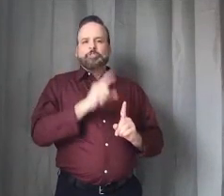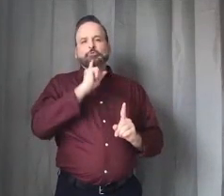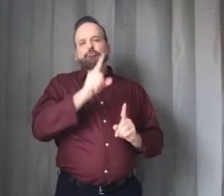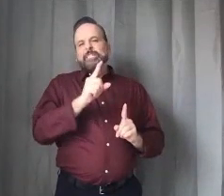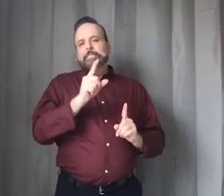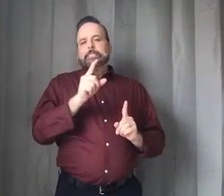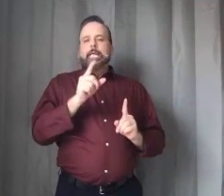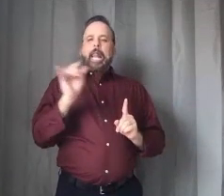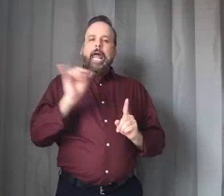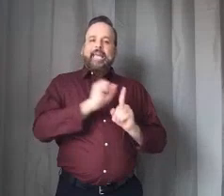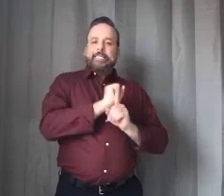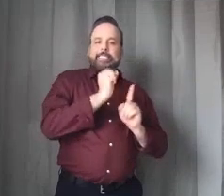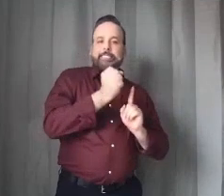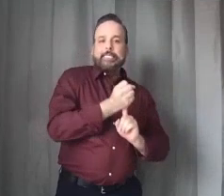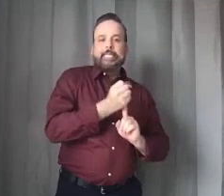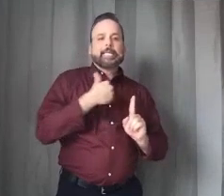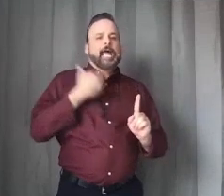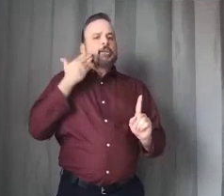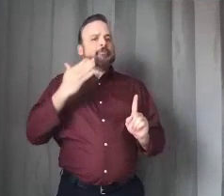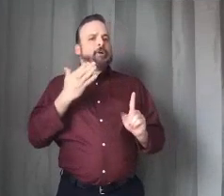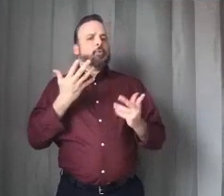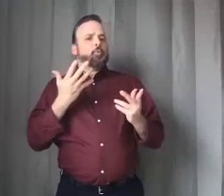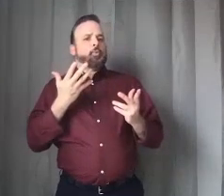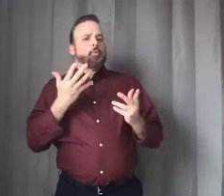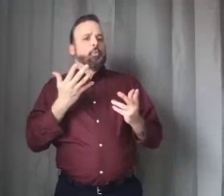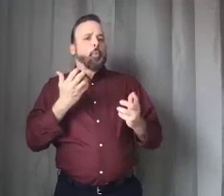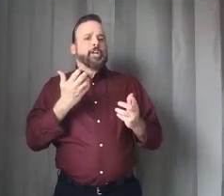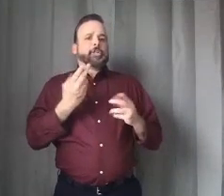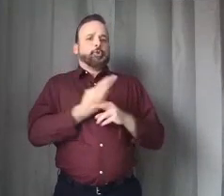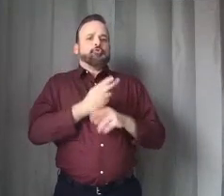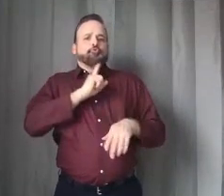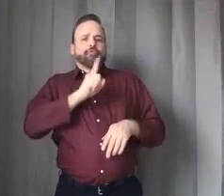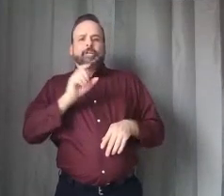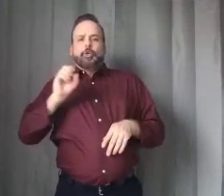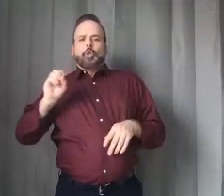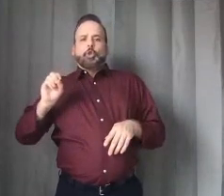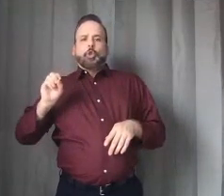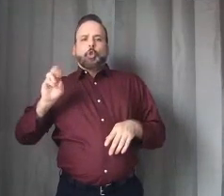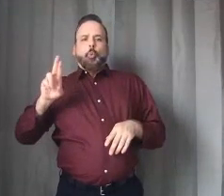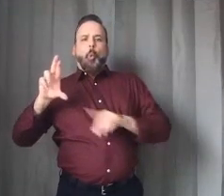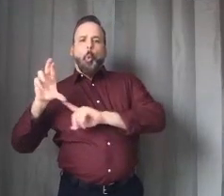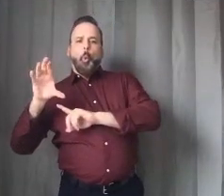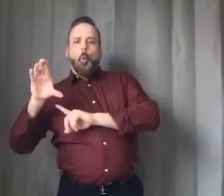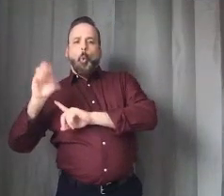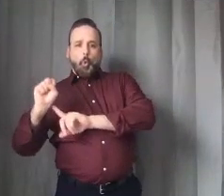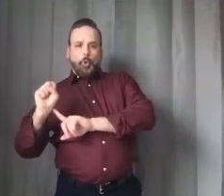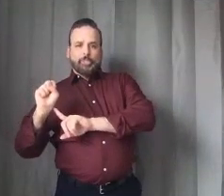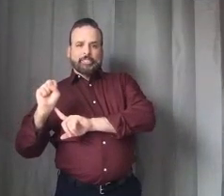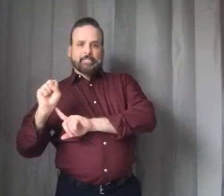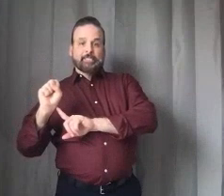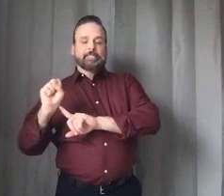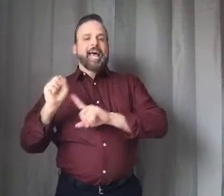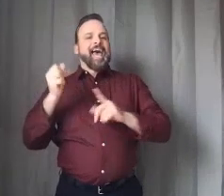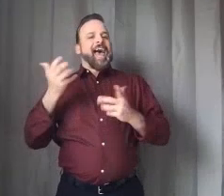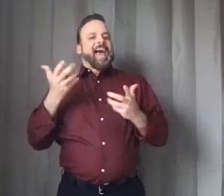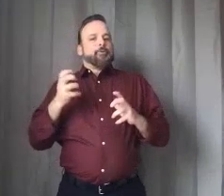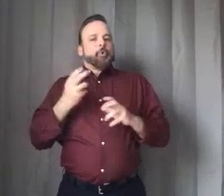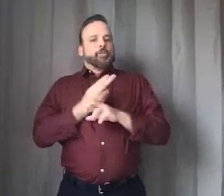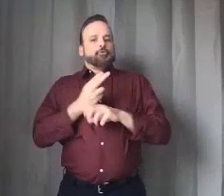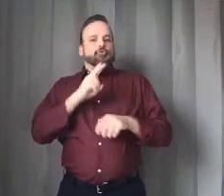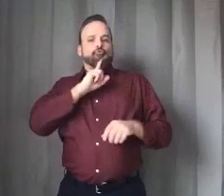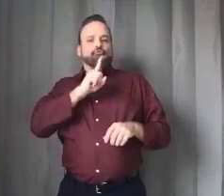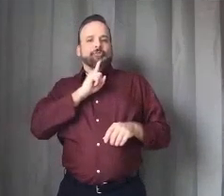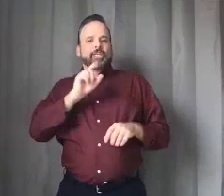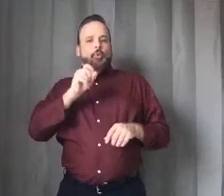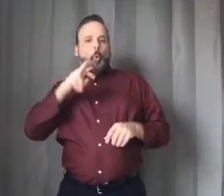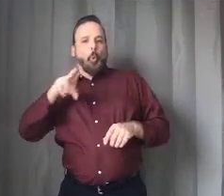didn't know if I was gonna use like real orcs. And I didn't wanna use orcs exactly, because they were always gonna be something that people called orcs because they didn't know the actual name for them. So they